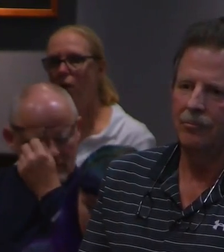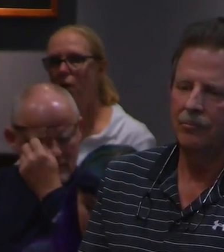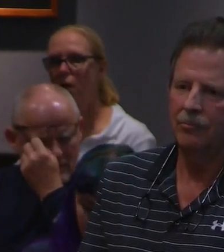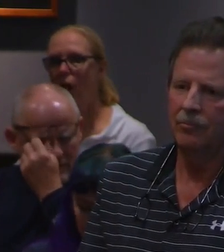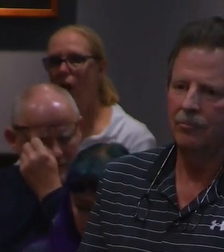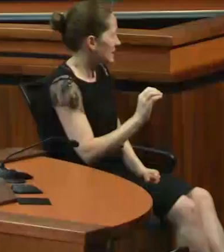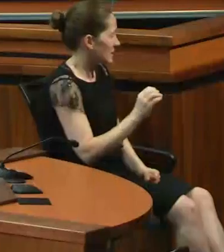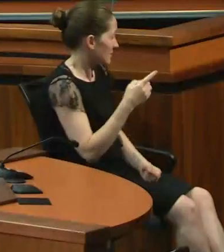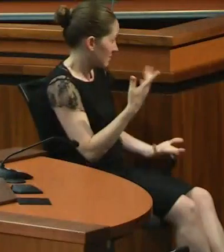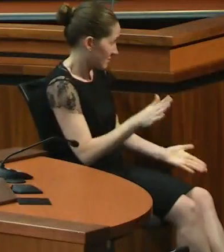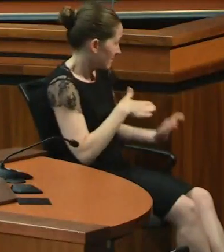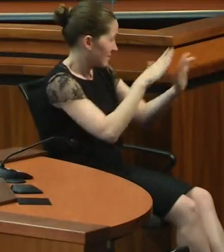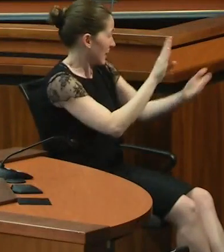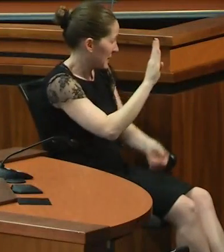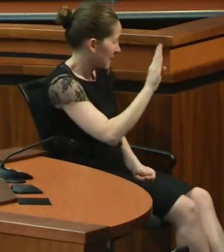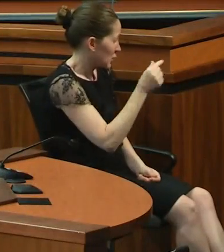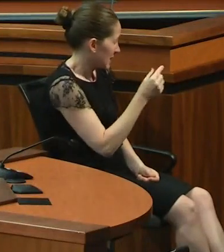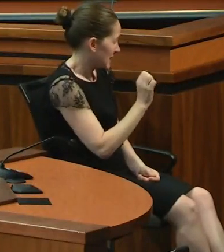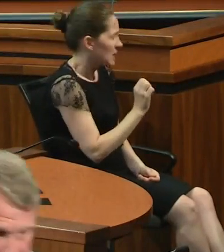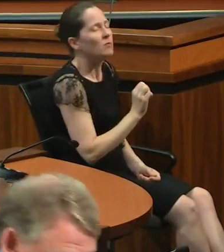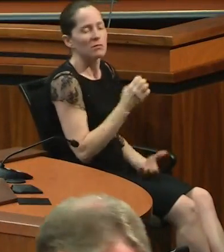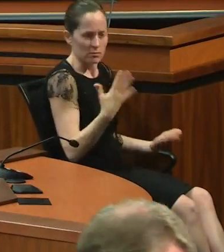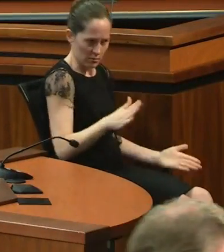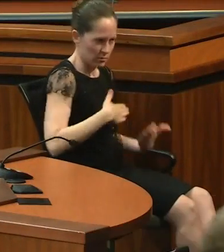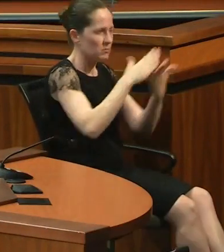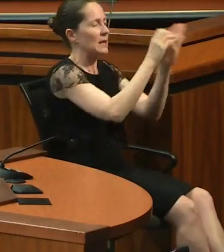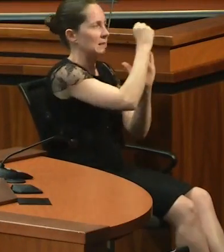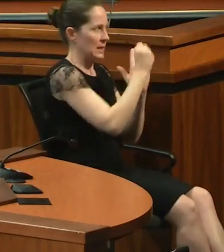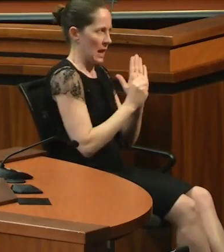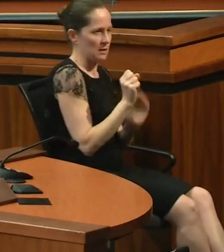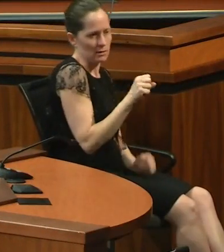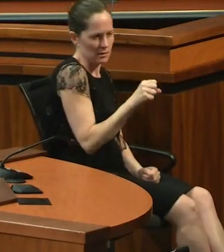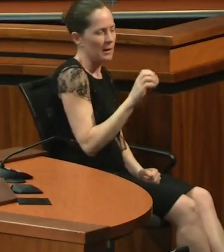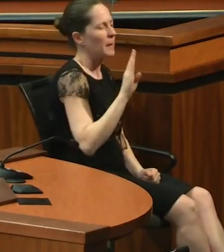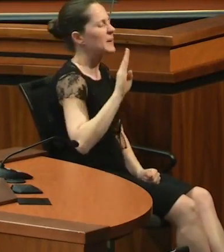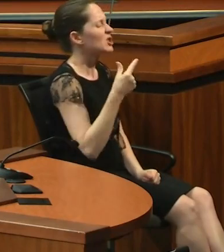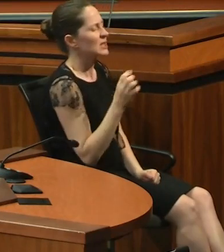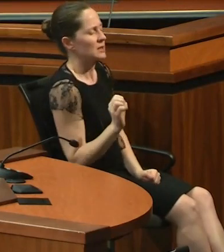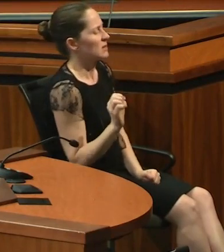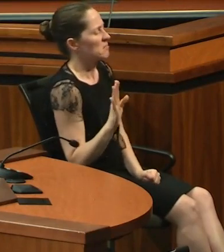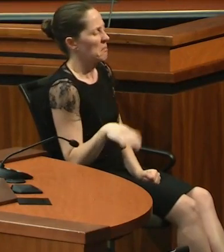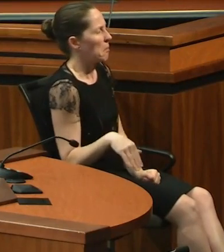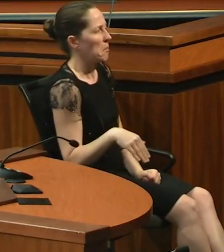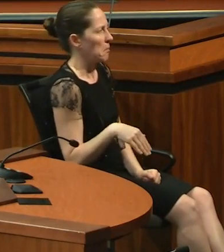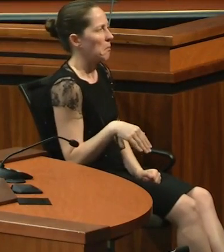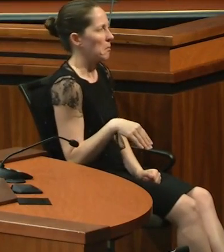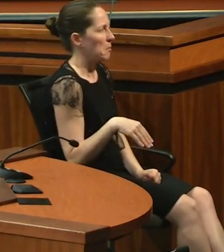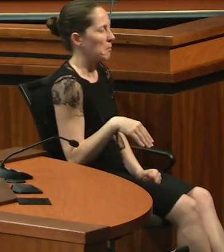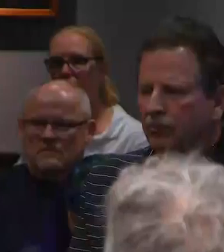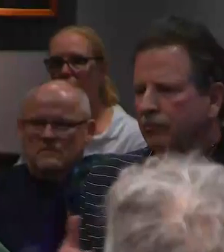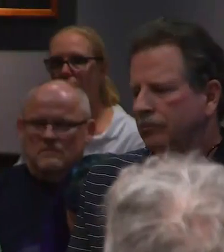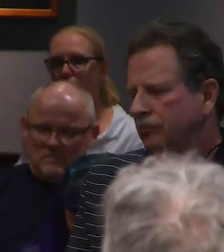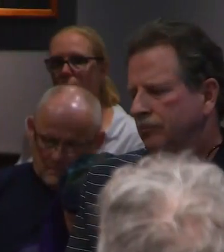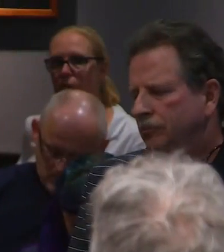The state has been approached, yes. BGE has not been approached. Okay. So these are